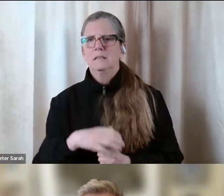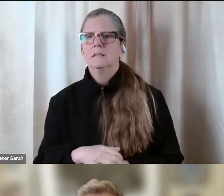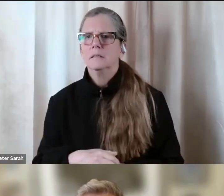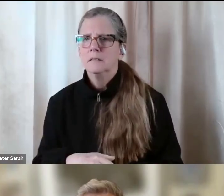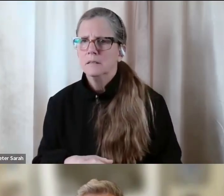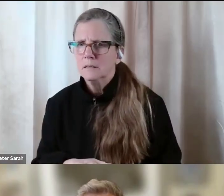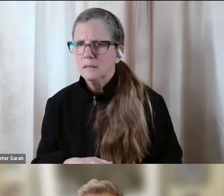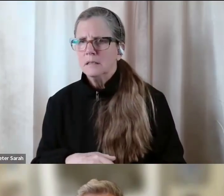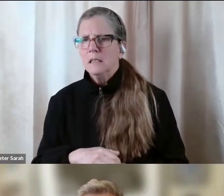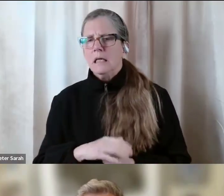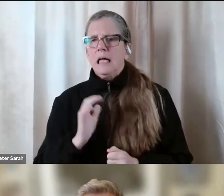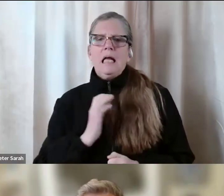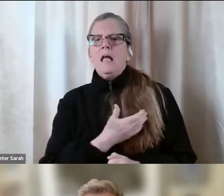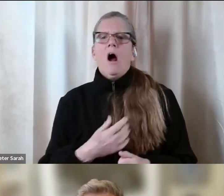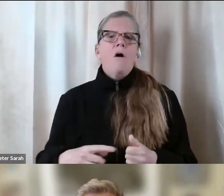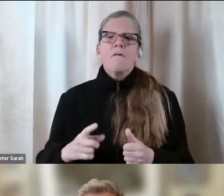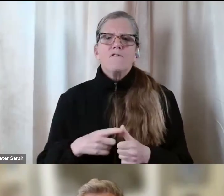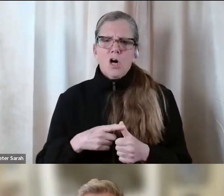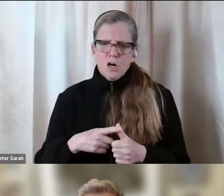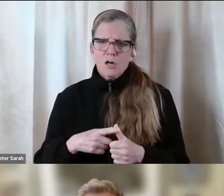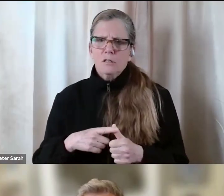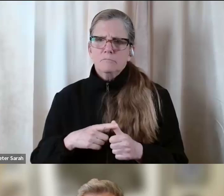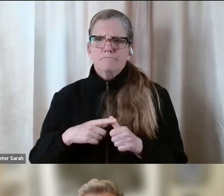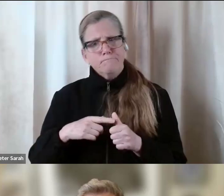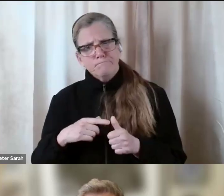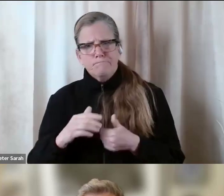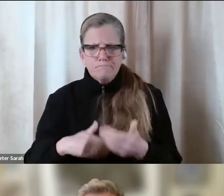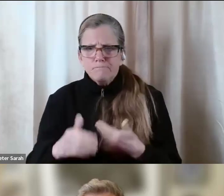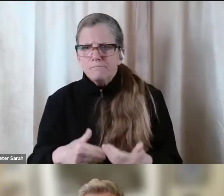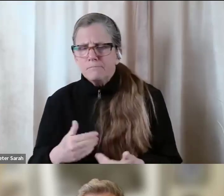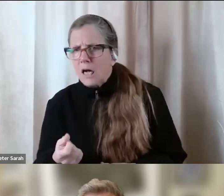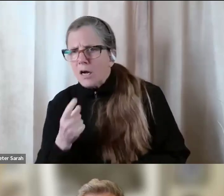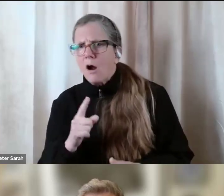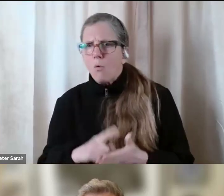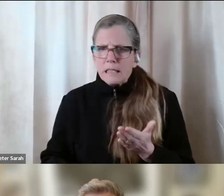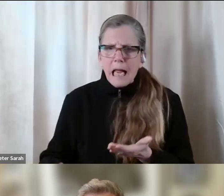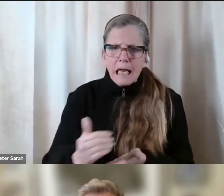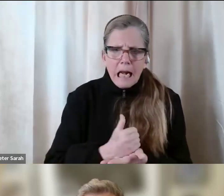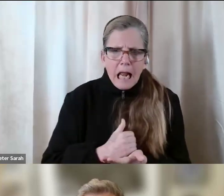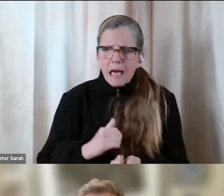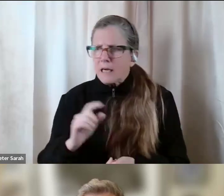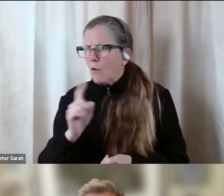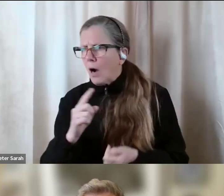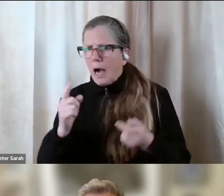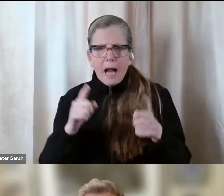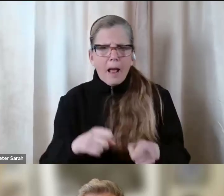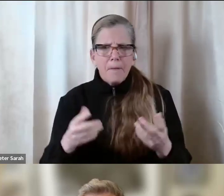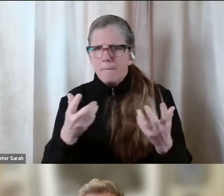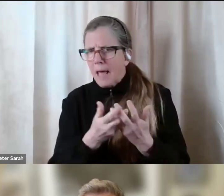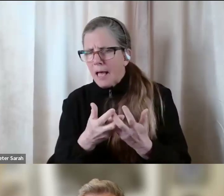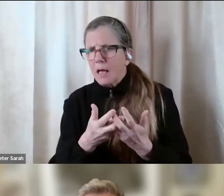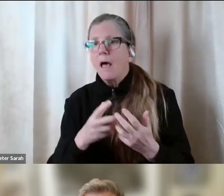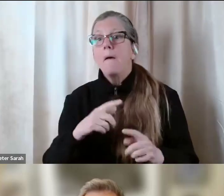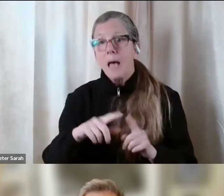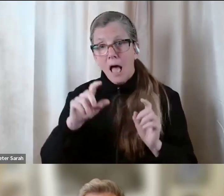kind of foray into understanding what they do collect and where the matches might occur. But you can view kind of what a data